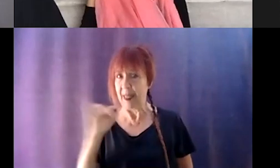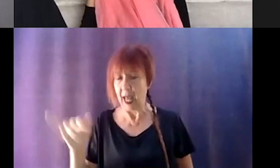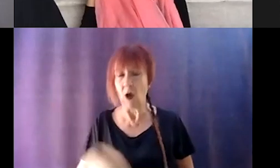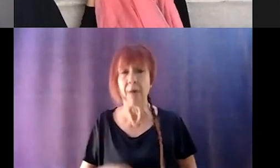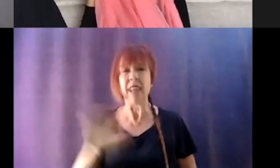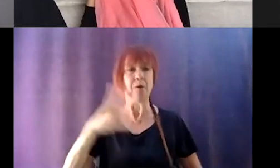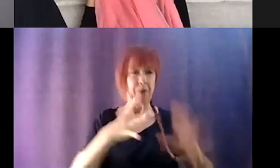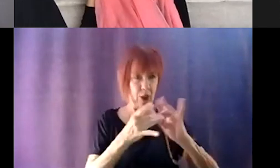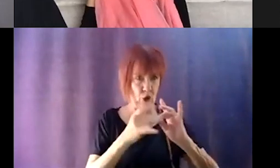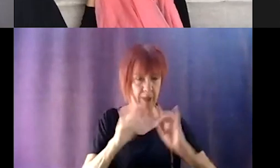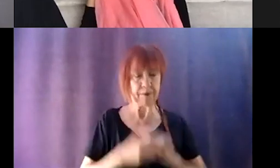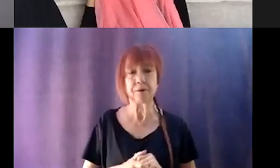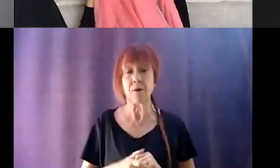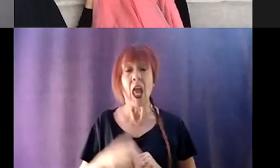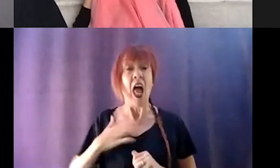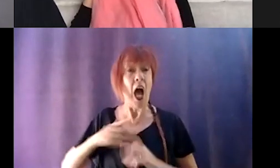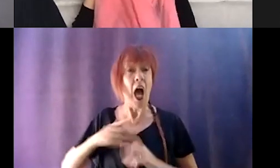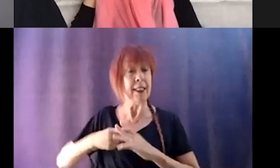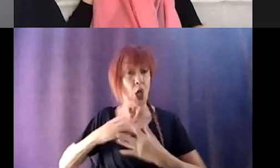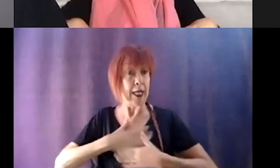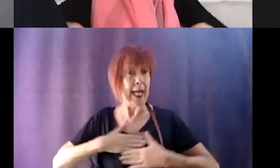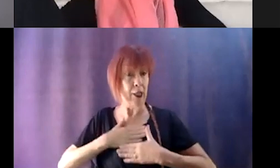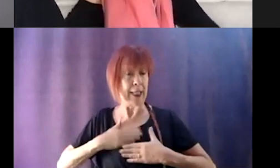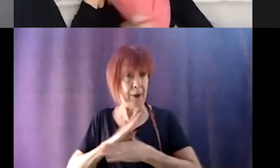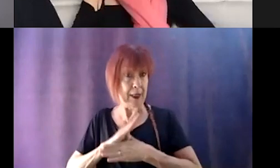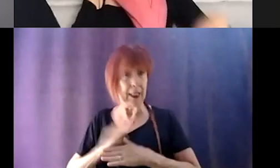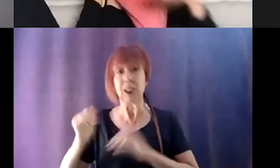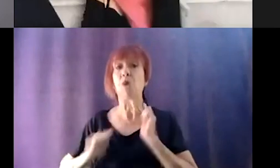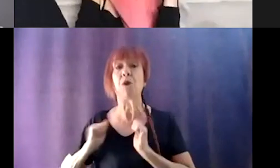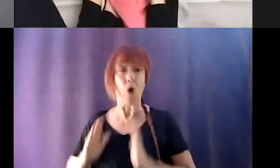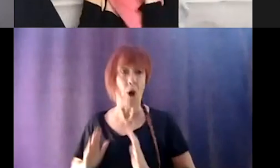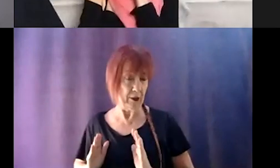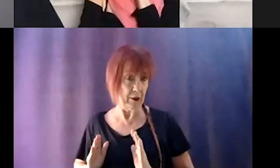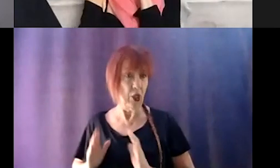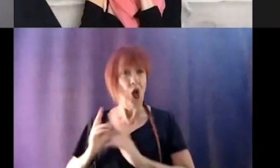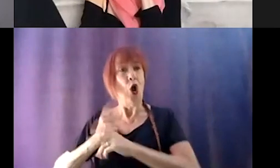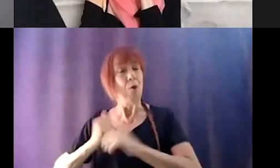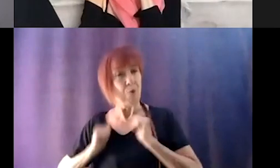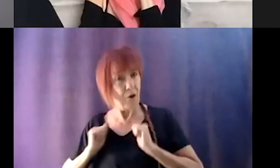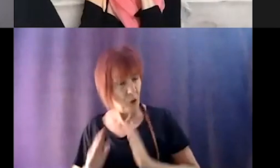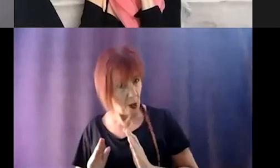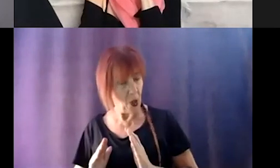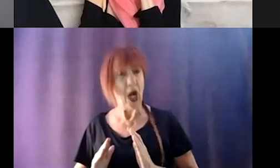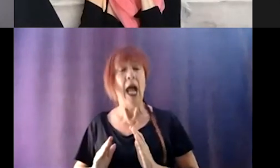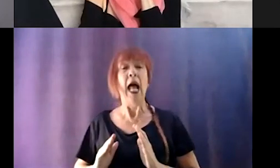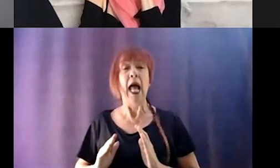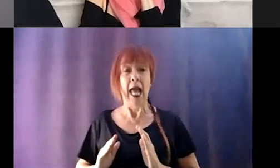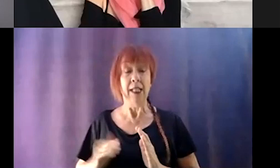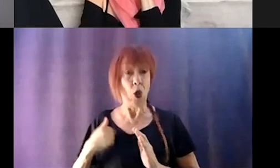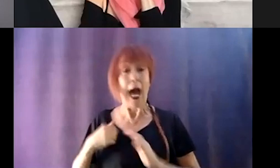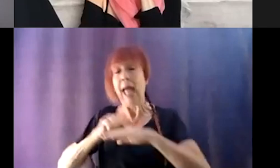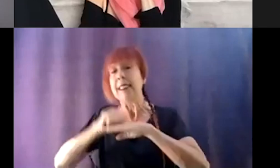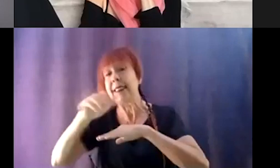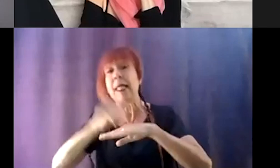you know, initially got into the entertainment industry as a performer, and as many performers watching this, submitted myself